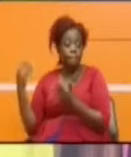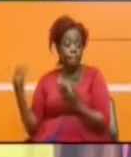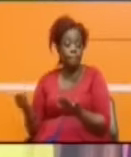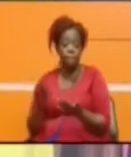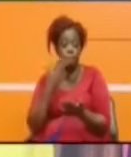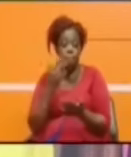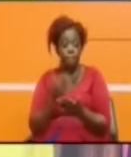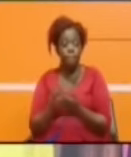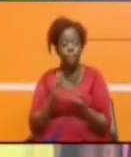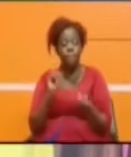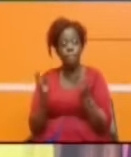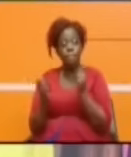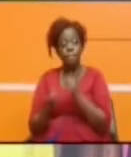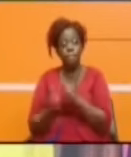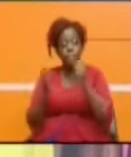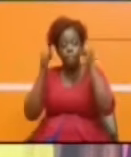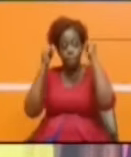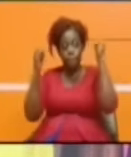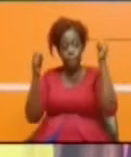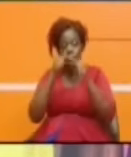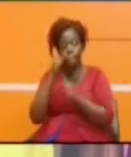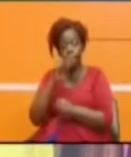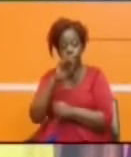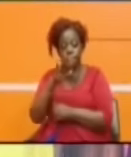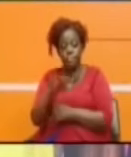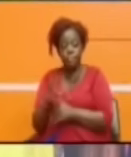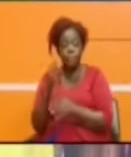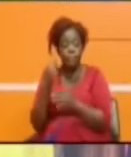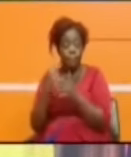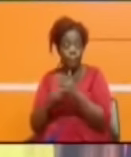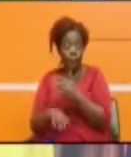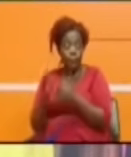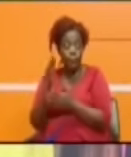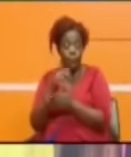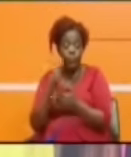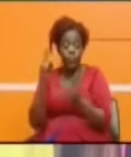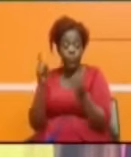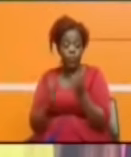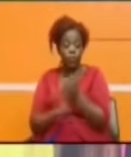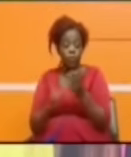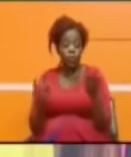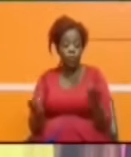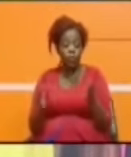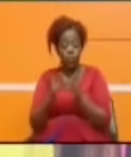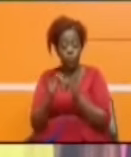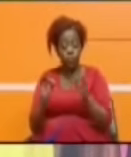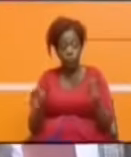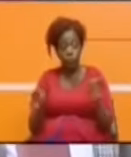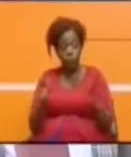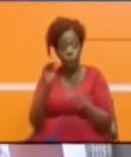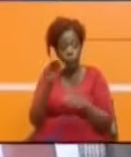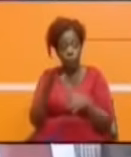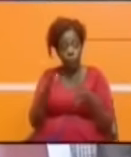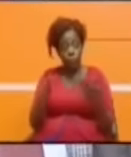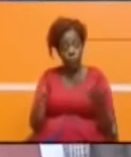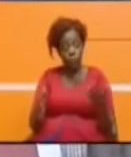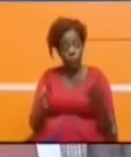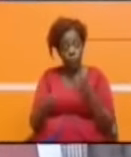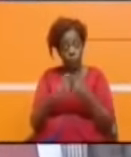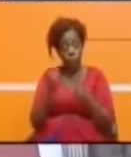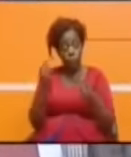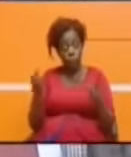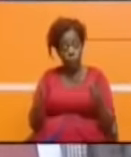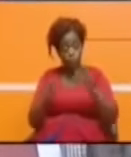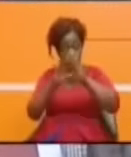fundamental change. President Museveni mu kwogera kwe ategeezezza nti abamu ku bafunye emidaali ababwe battibwa mu lujjudde Jinja